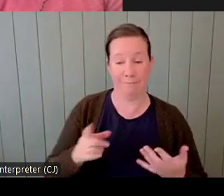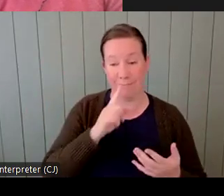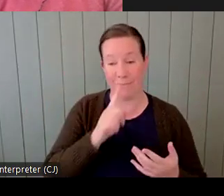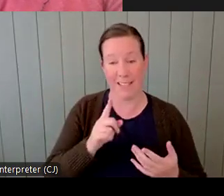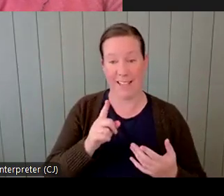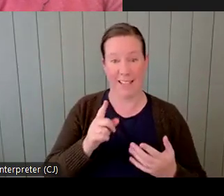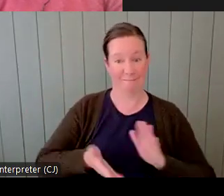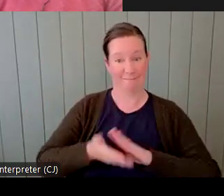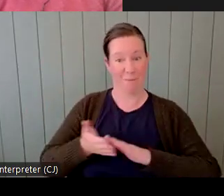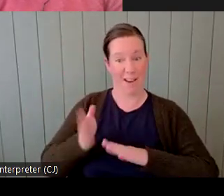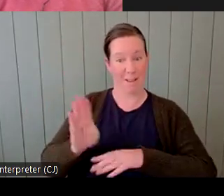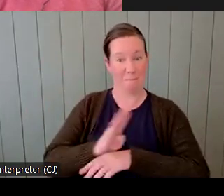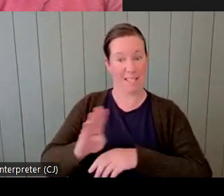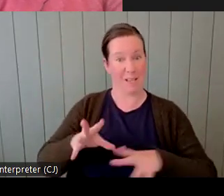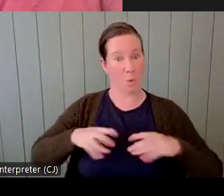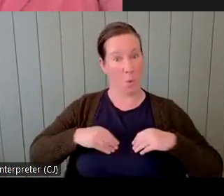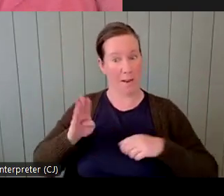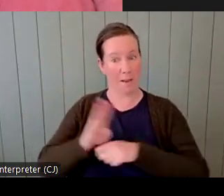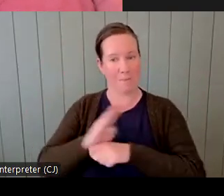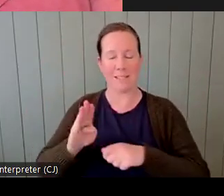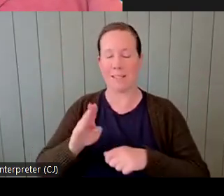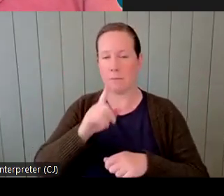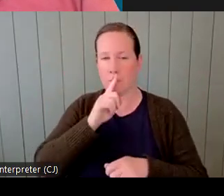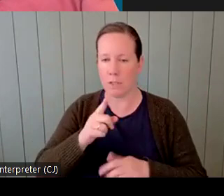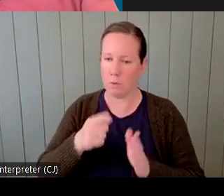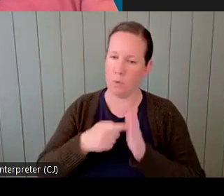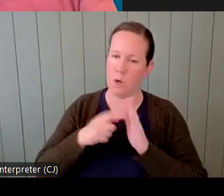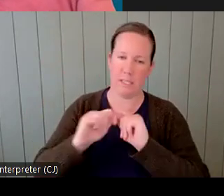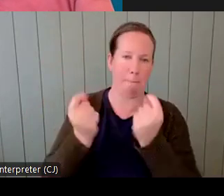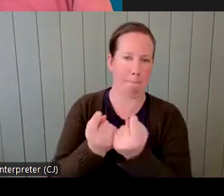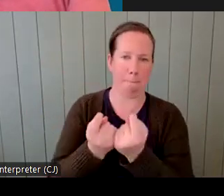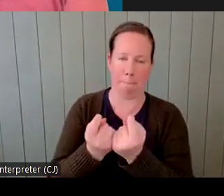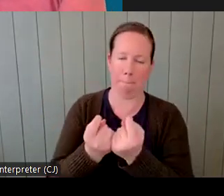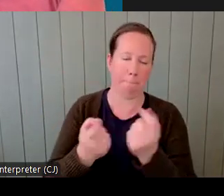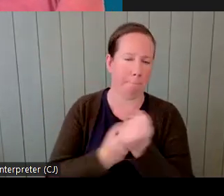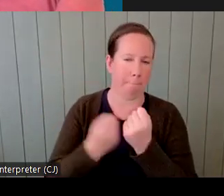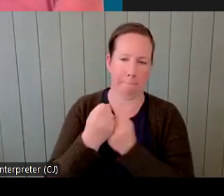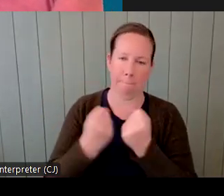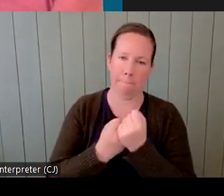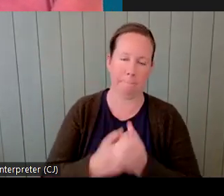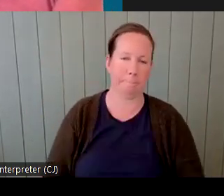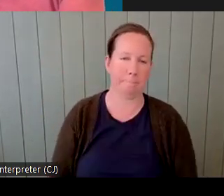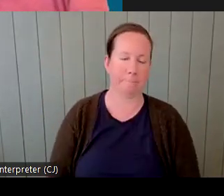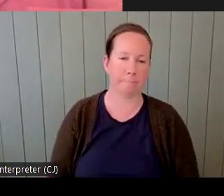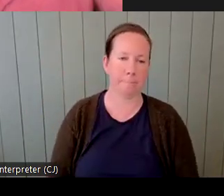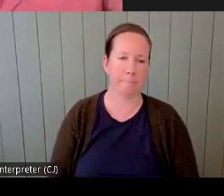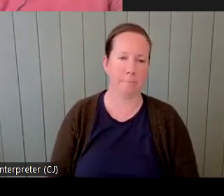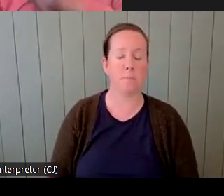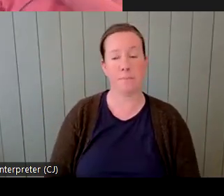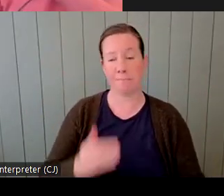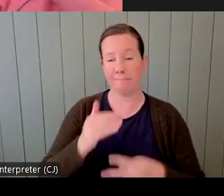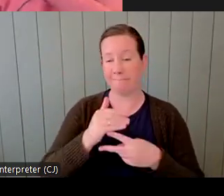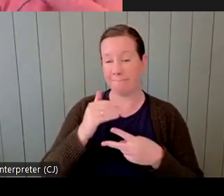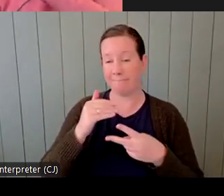one person show, as many people think it is. The second question is, I tend to push back